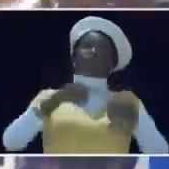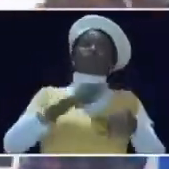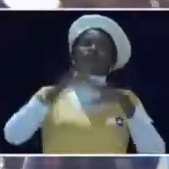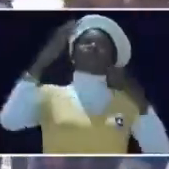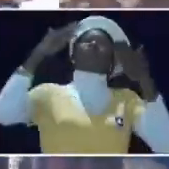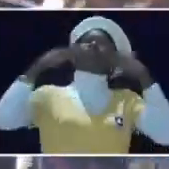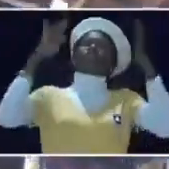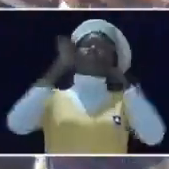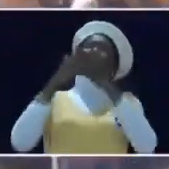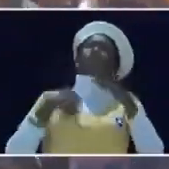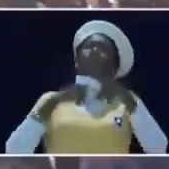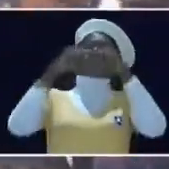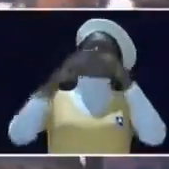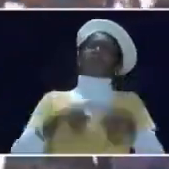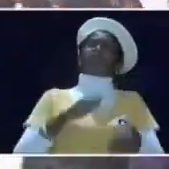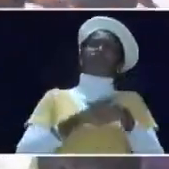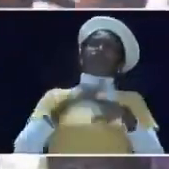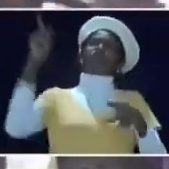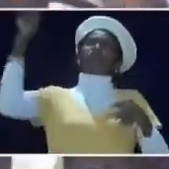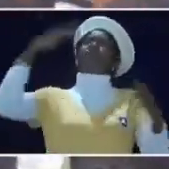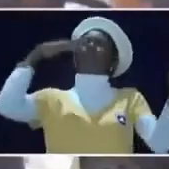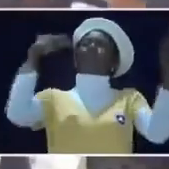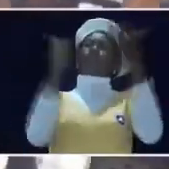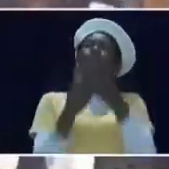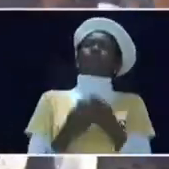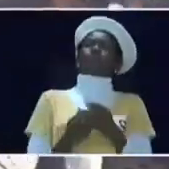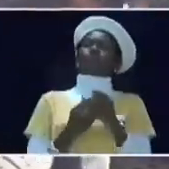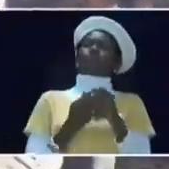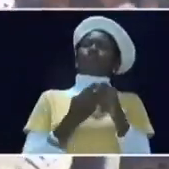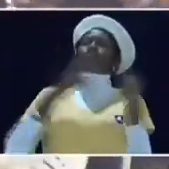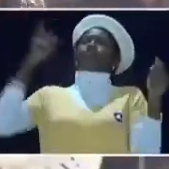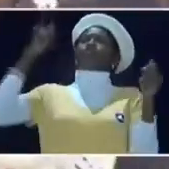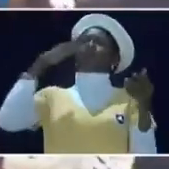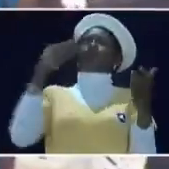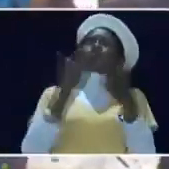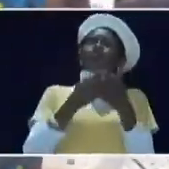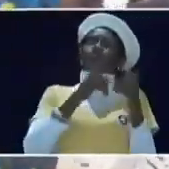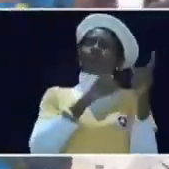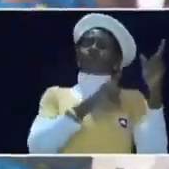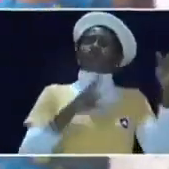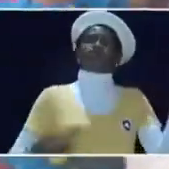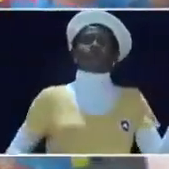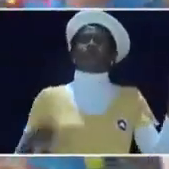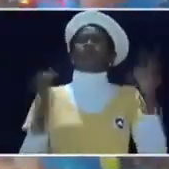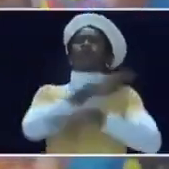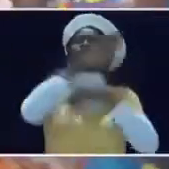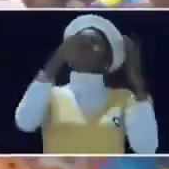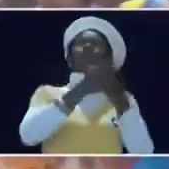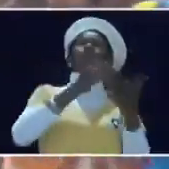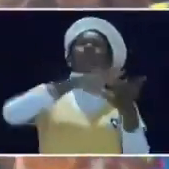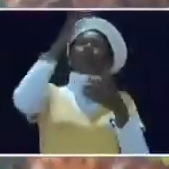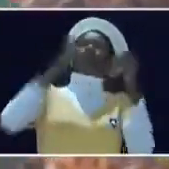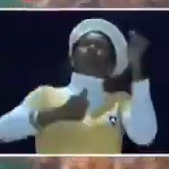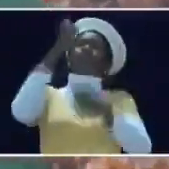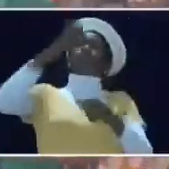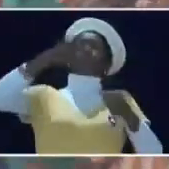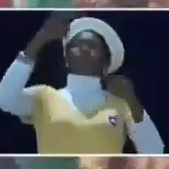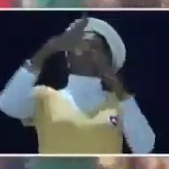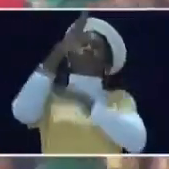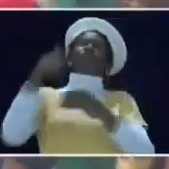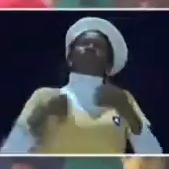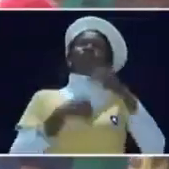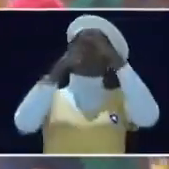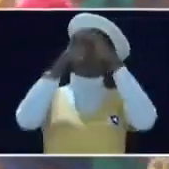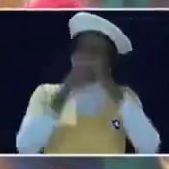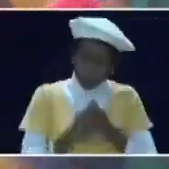that we can rely on you. You are good. All that you do is good. Take all the glory, Most High God. We worship